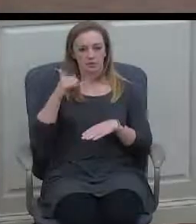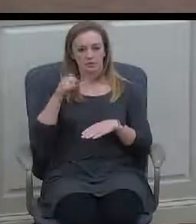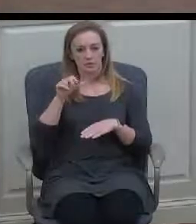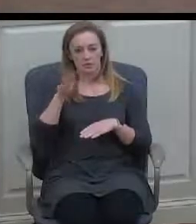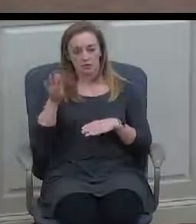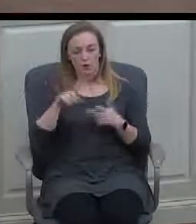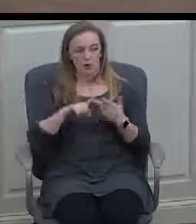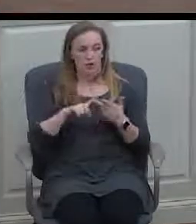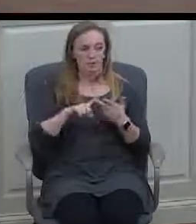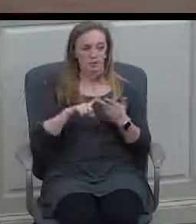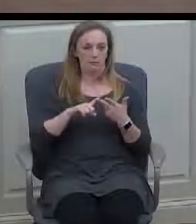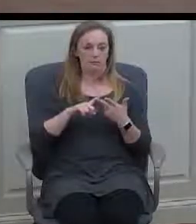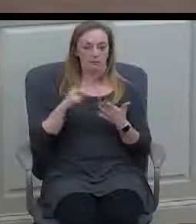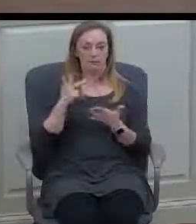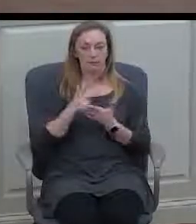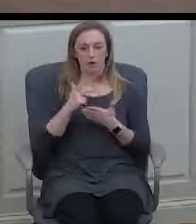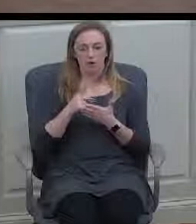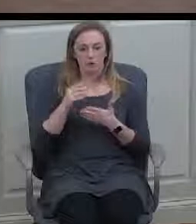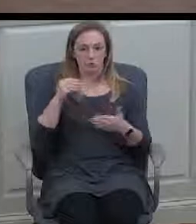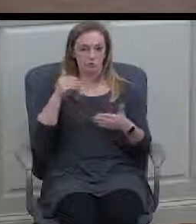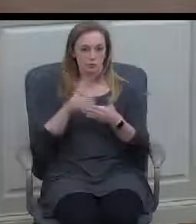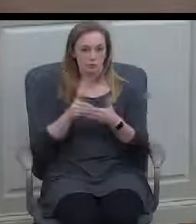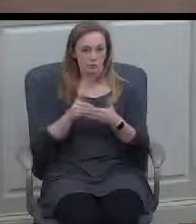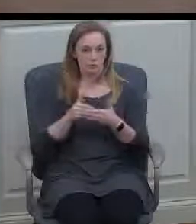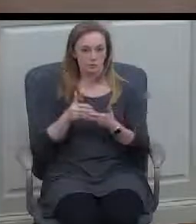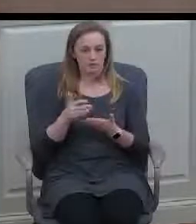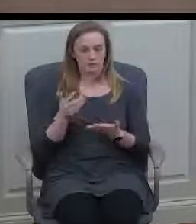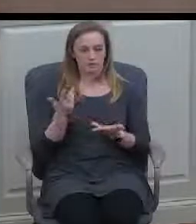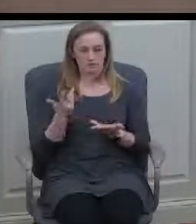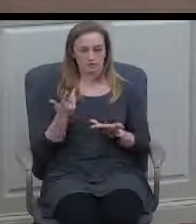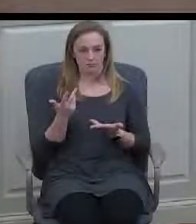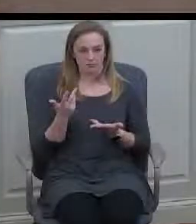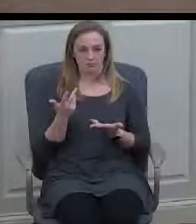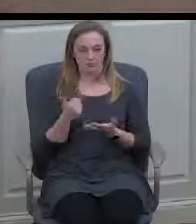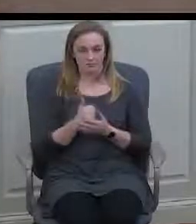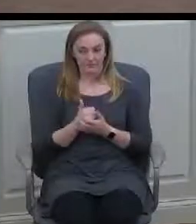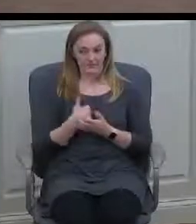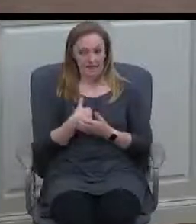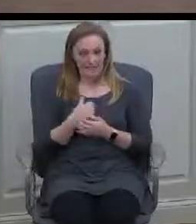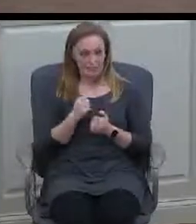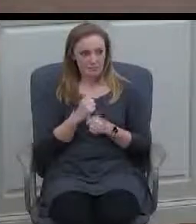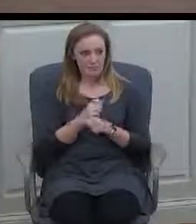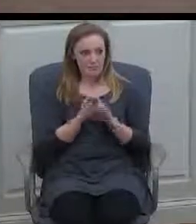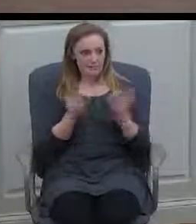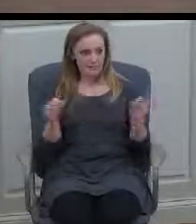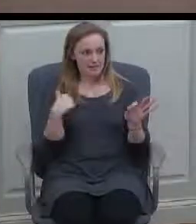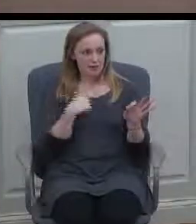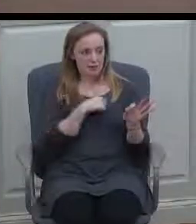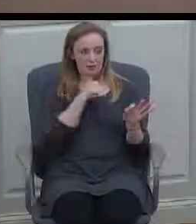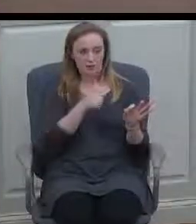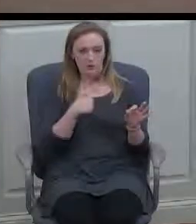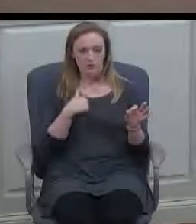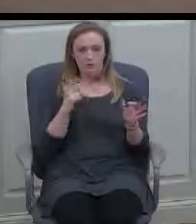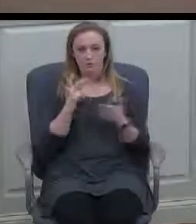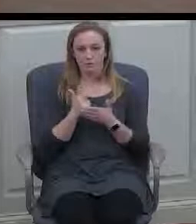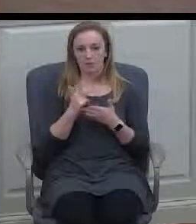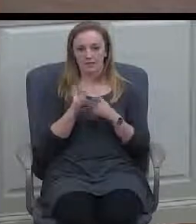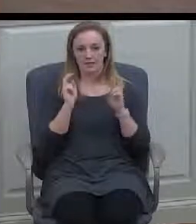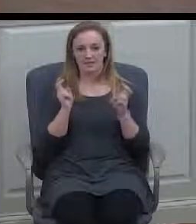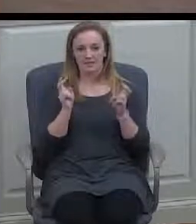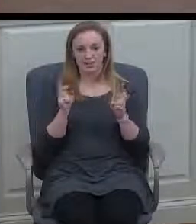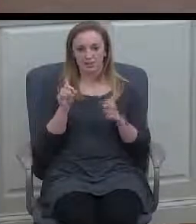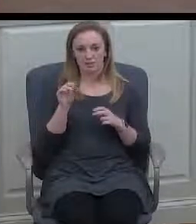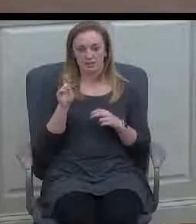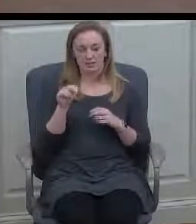fire, or within too close to the parking. I just made a statement that we don't have a parking issue downtown, and you said